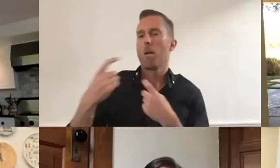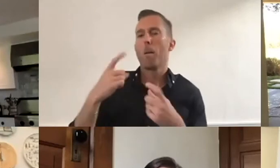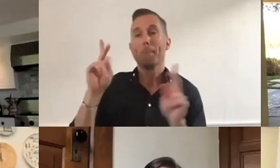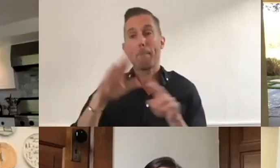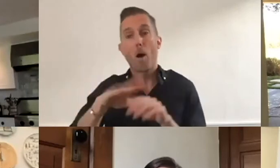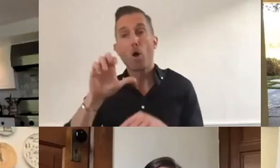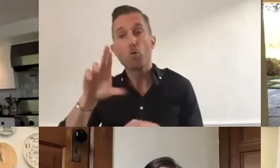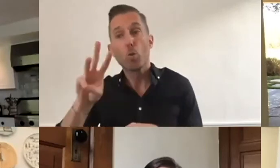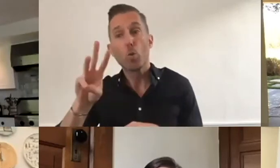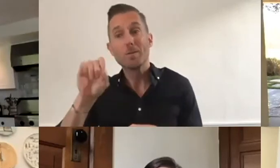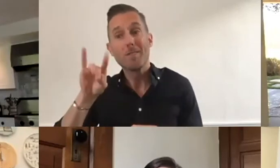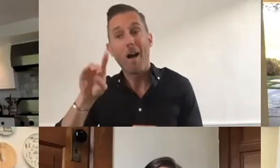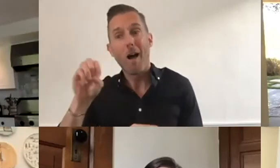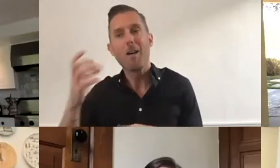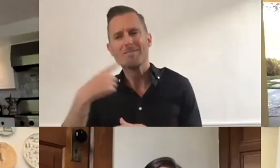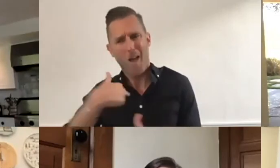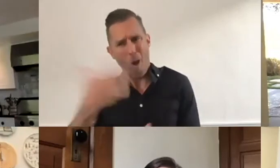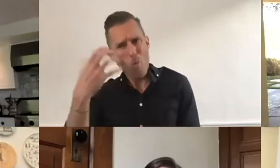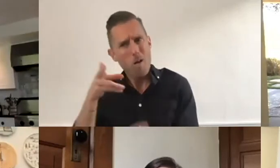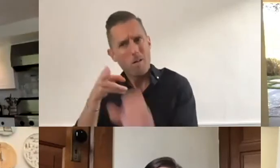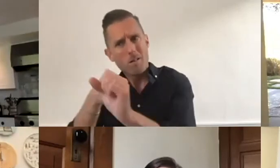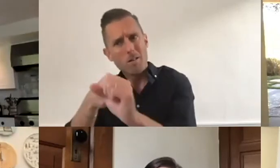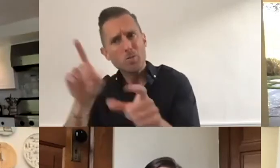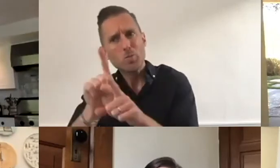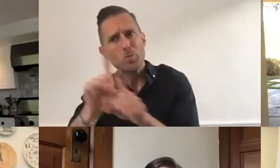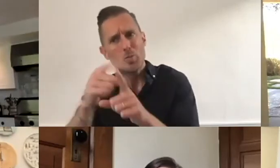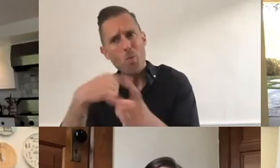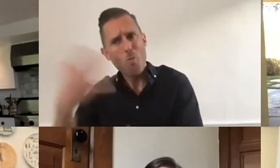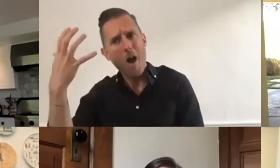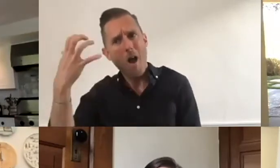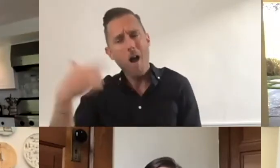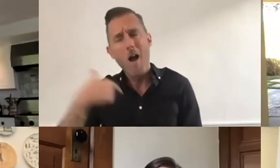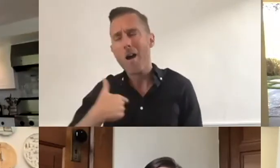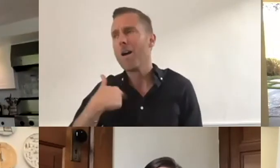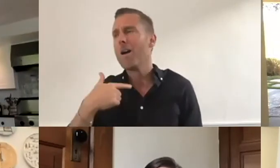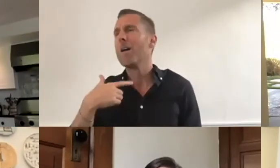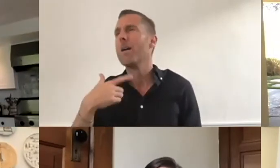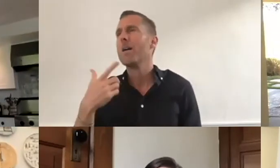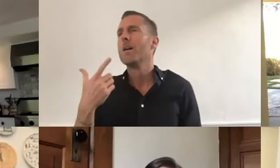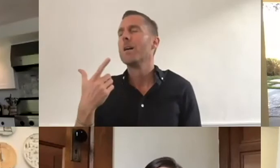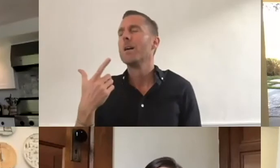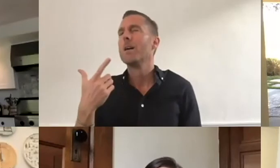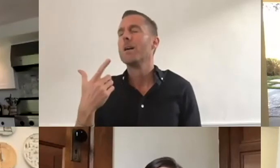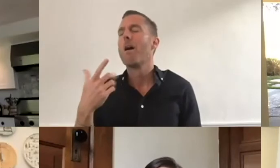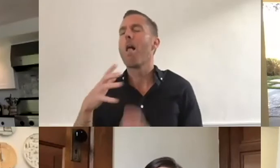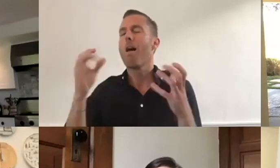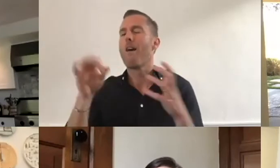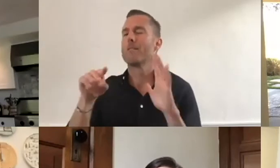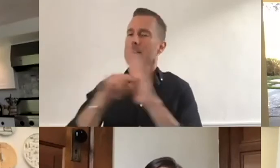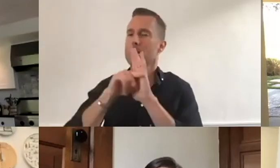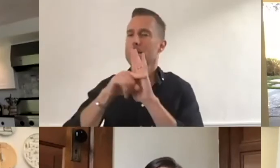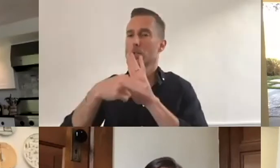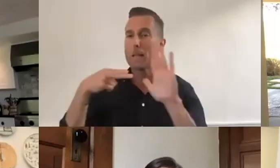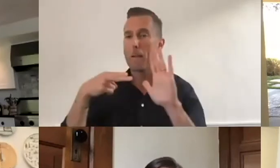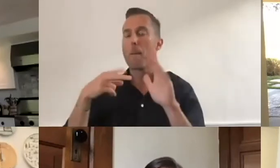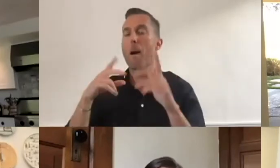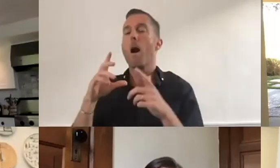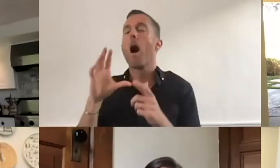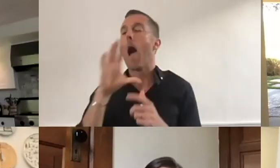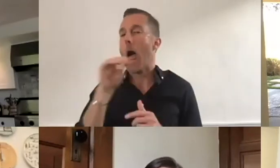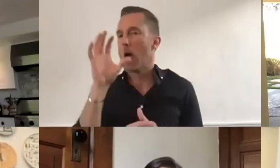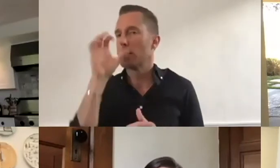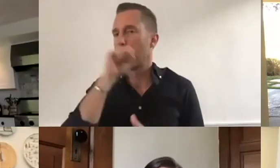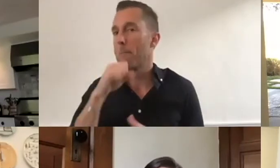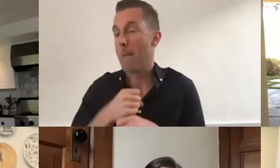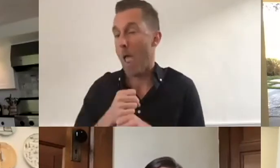to spot too. And there's a ton of stigma and assumptions made about whether